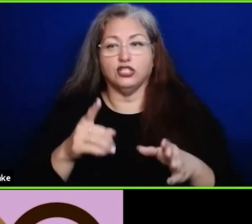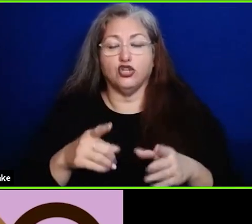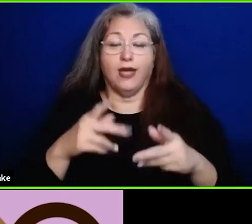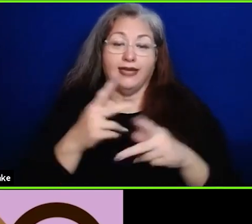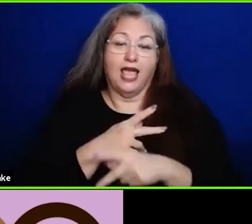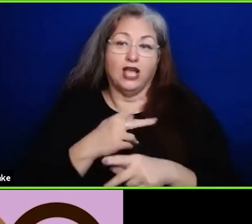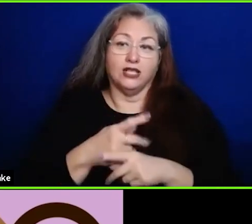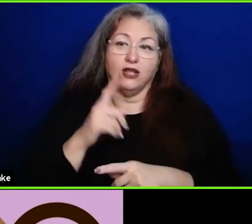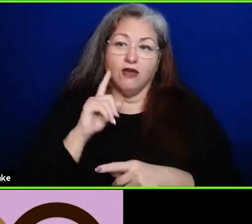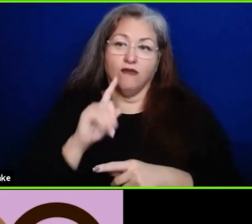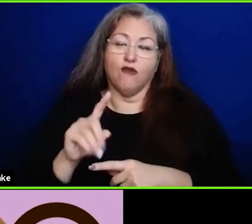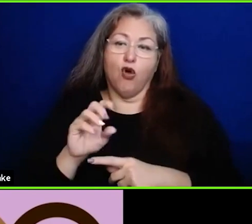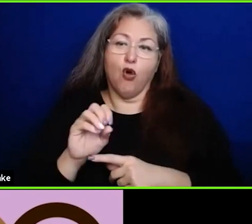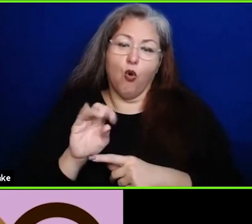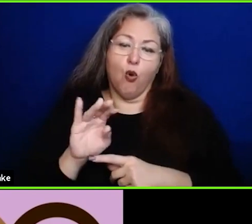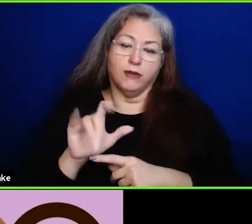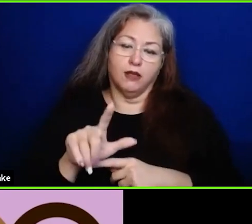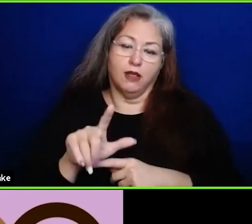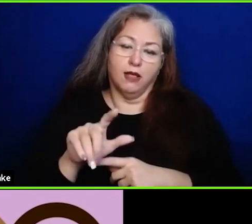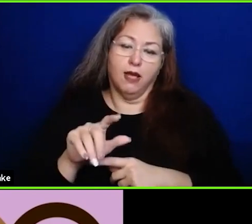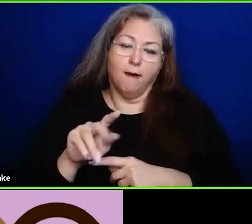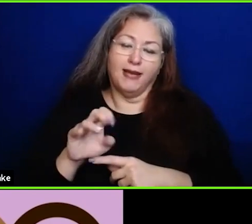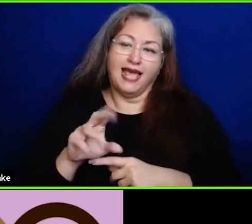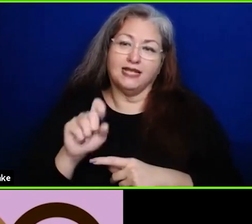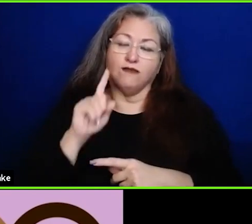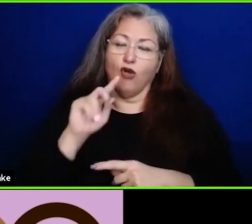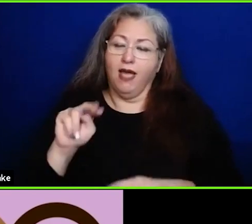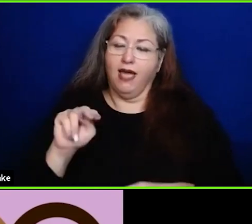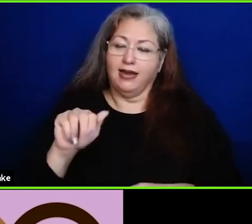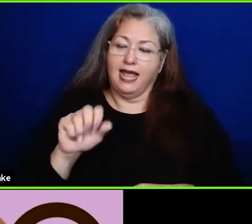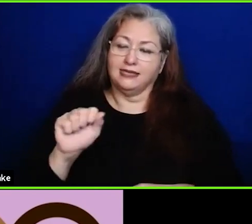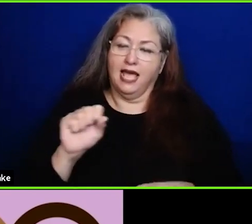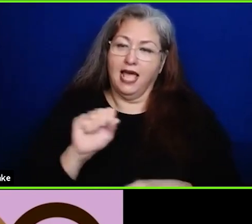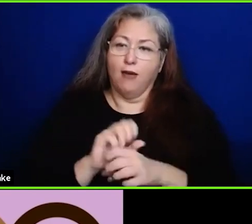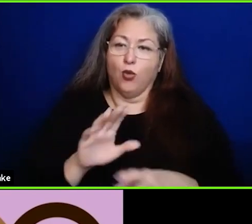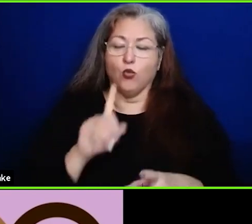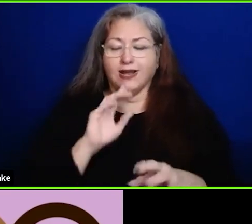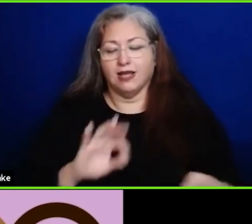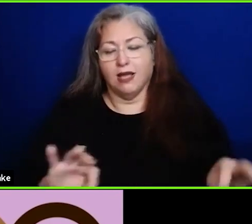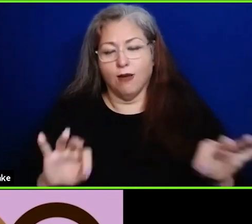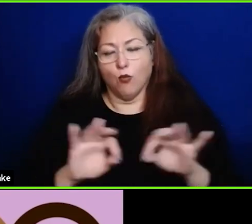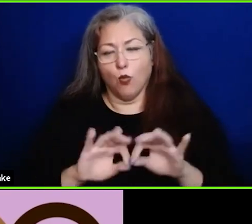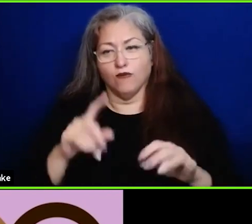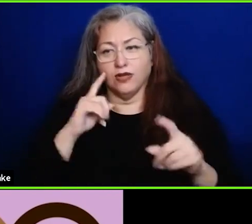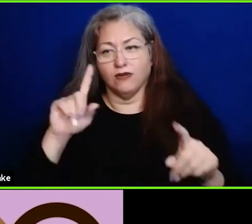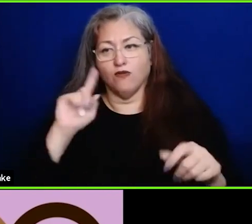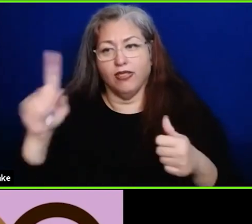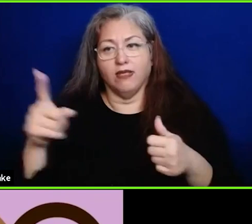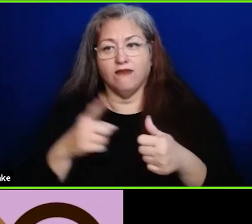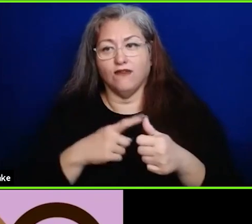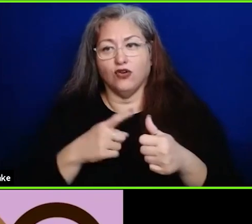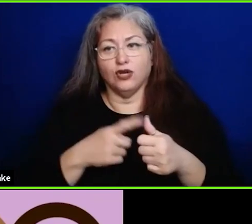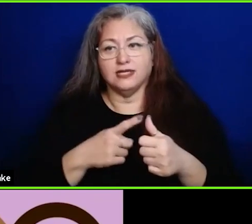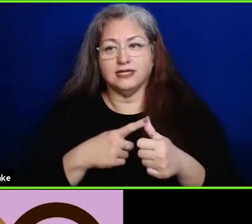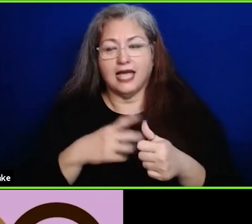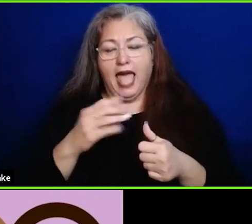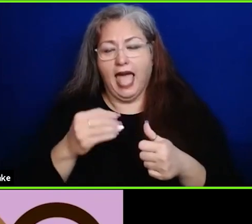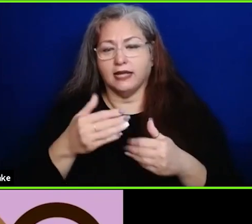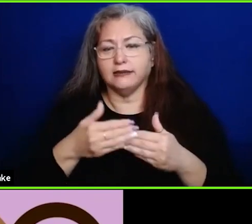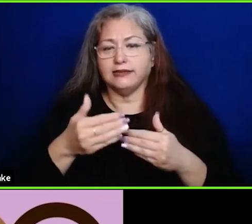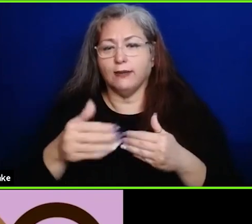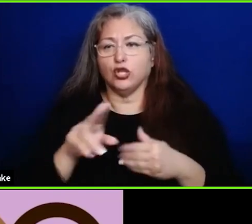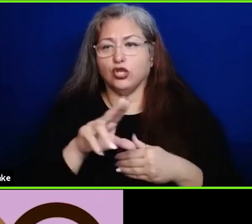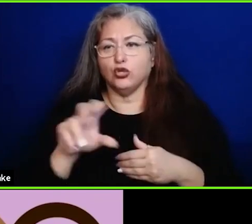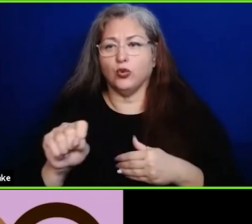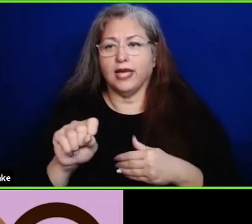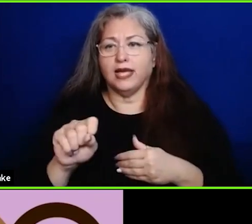of orbital mechanics as a NASA employee were critical to the success of the first and subsequent U.S.